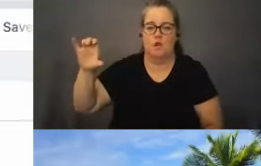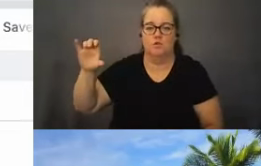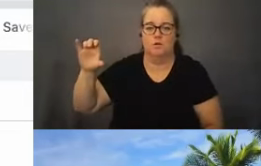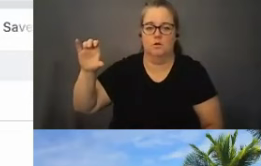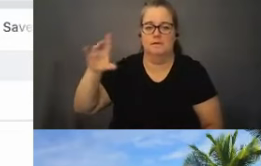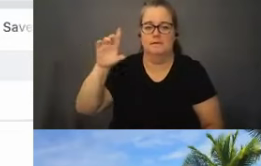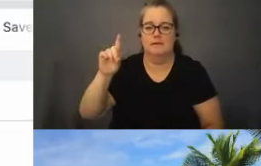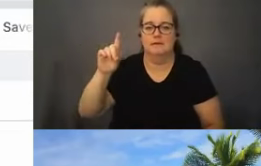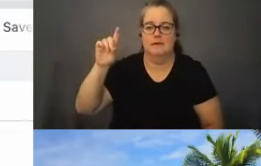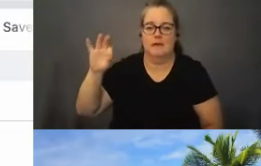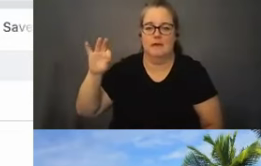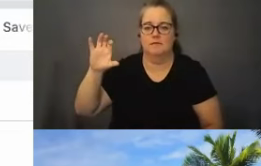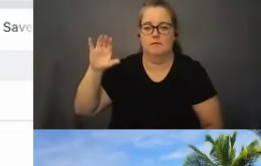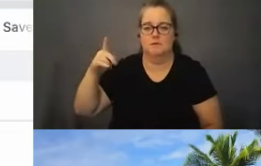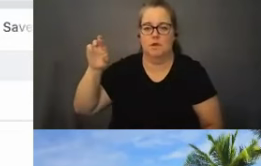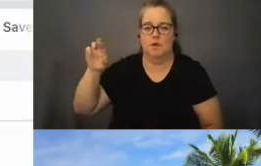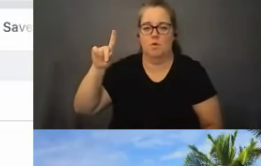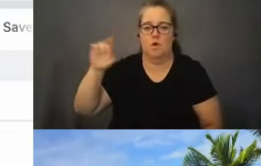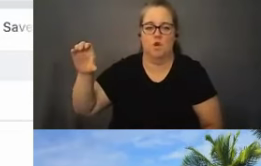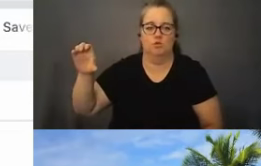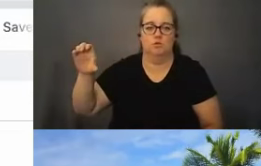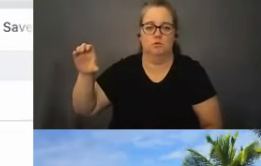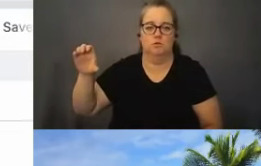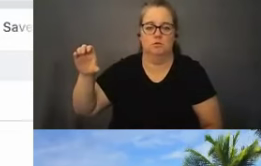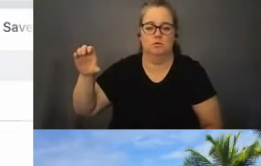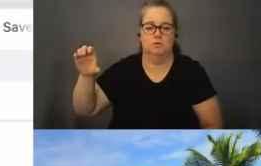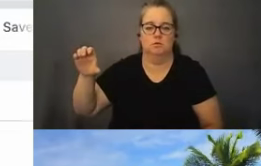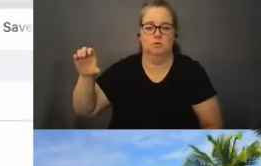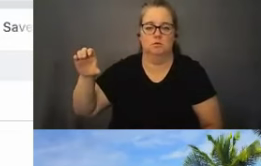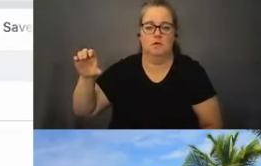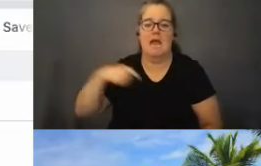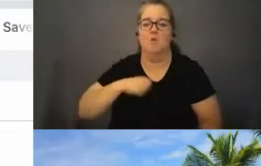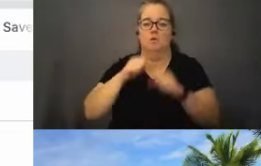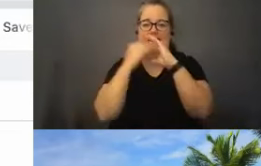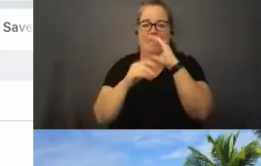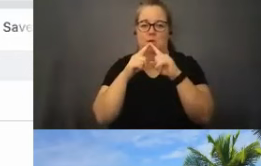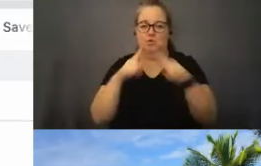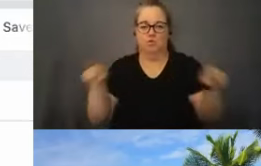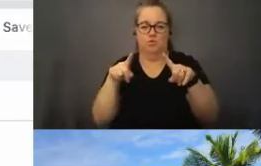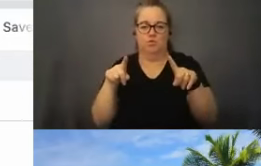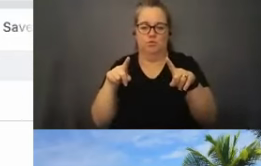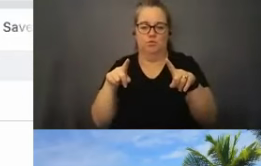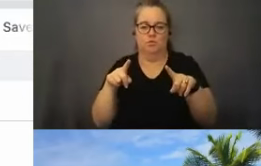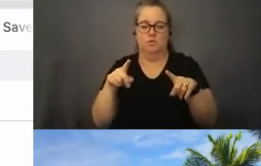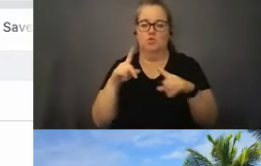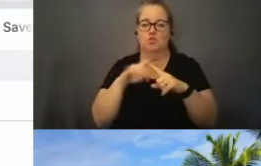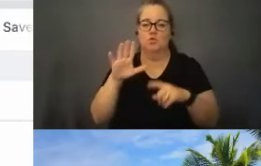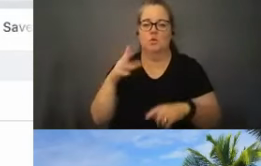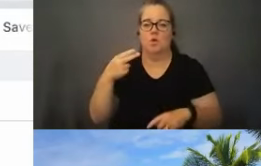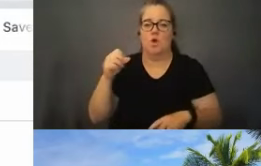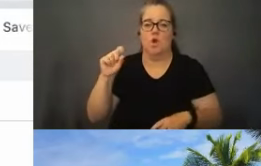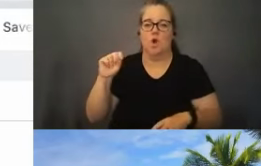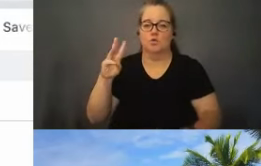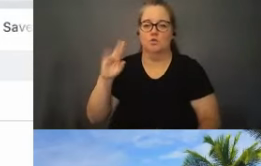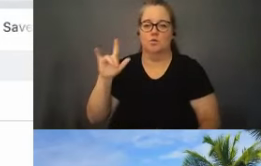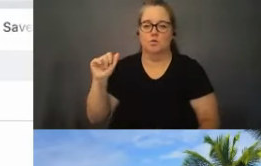And I'm also going to just email the directions with the code to your host, and